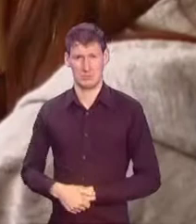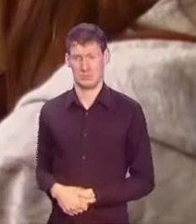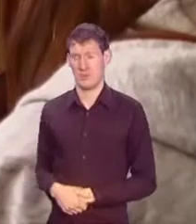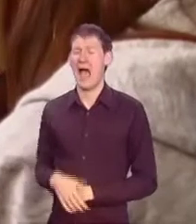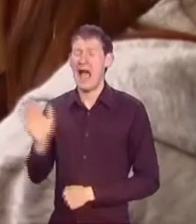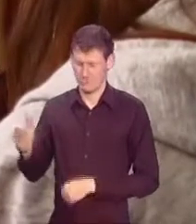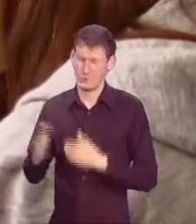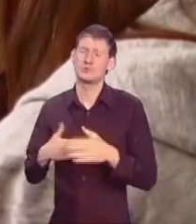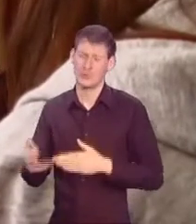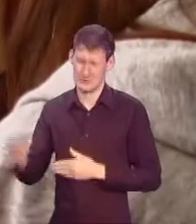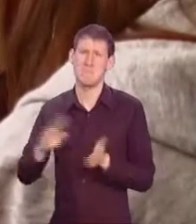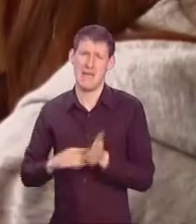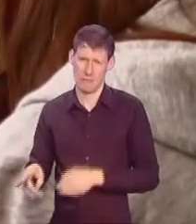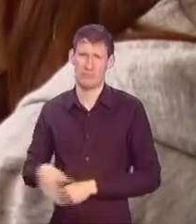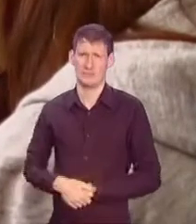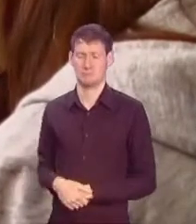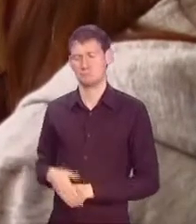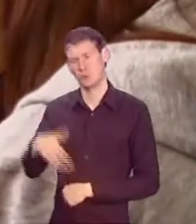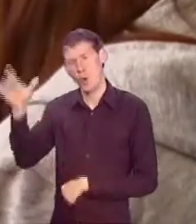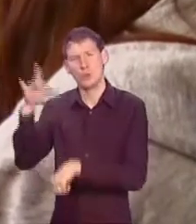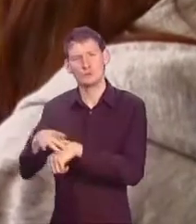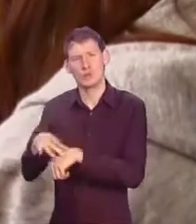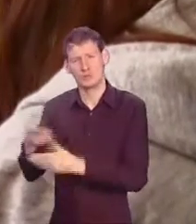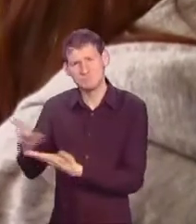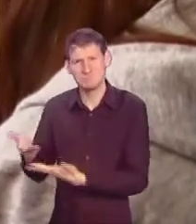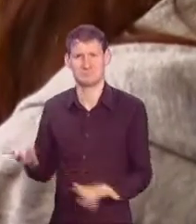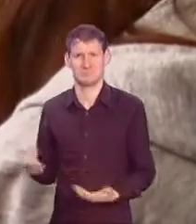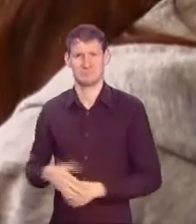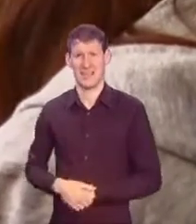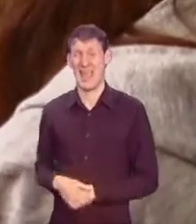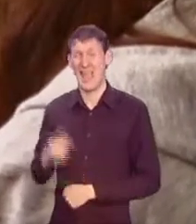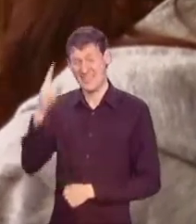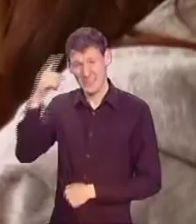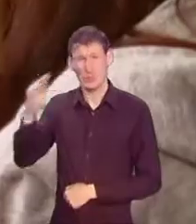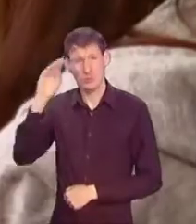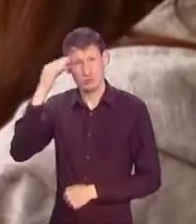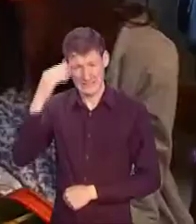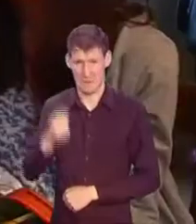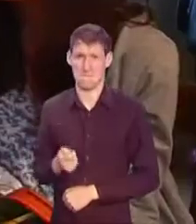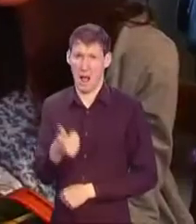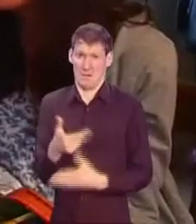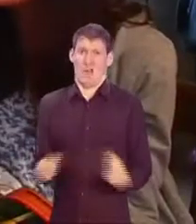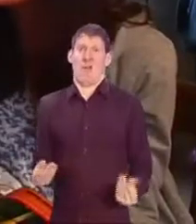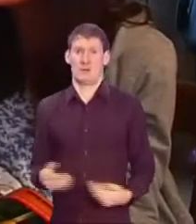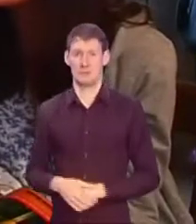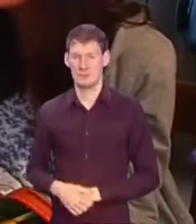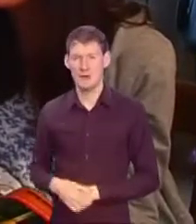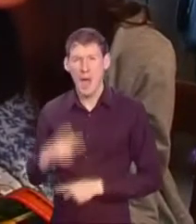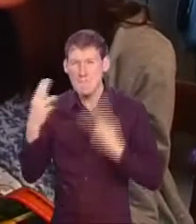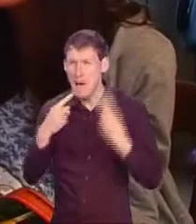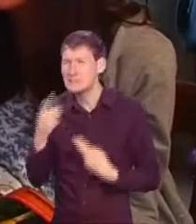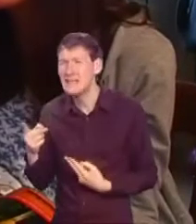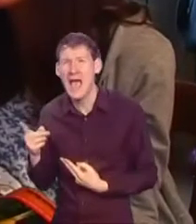You'll have to get something done, Mary. See the doctor or something. I think you're losing your marbles. The barbers, did you